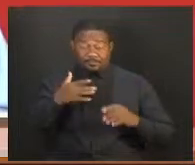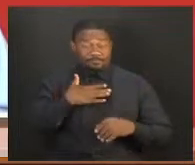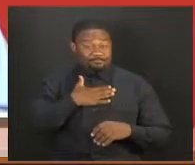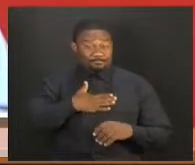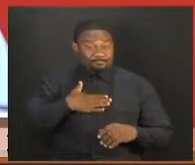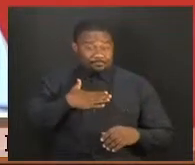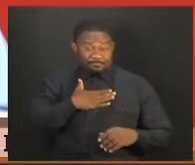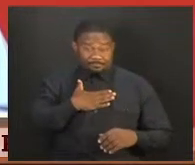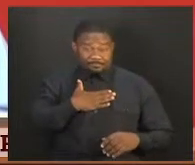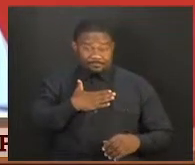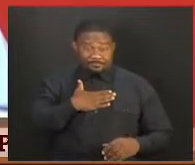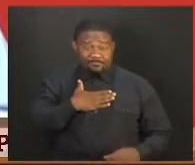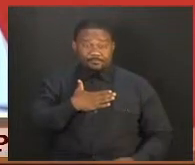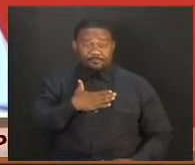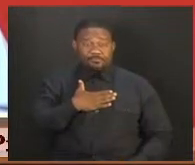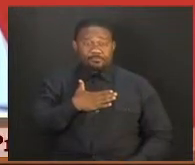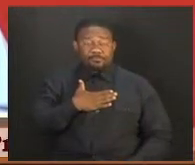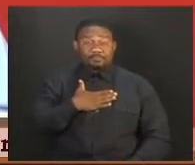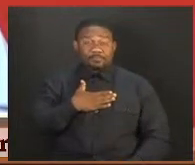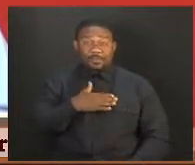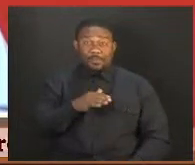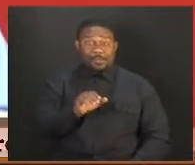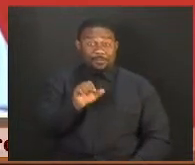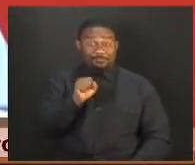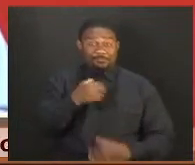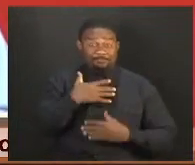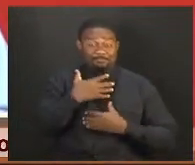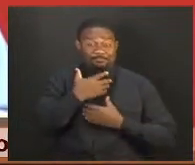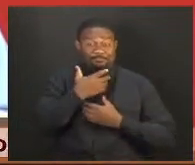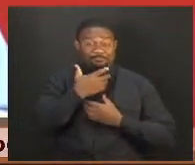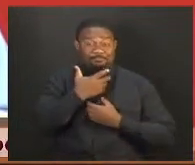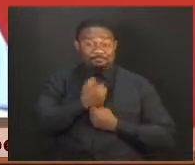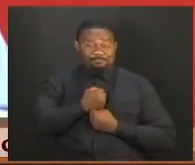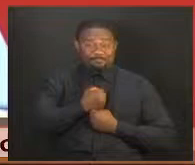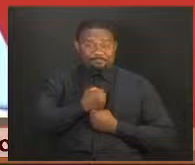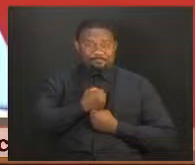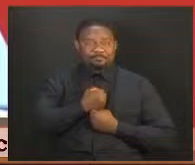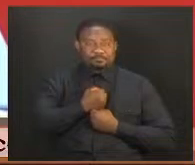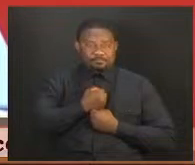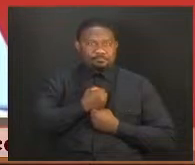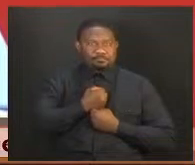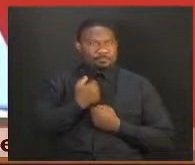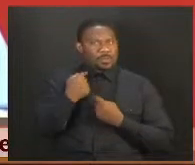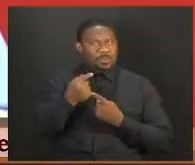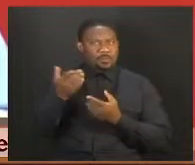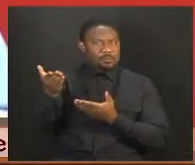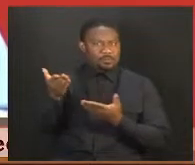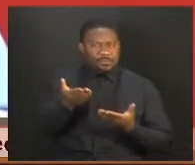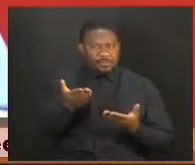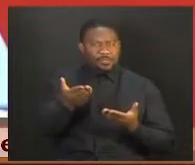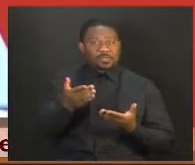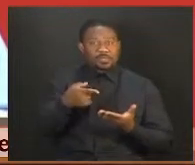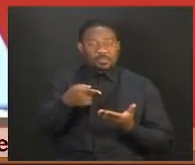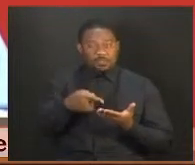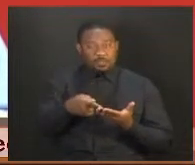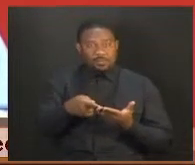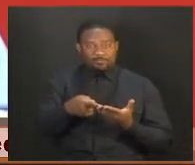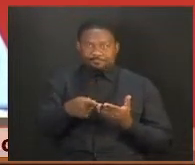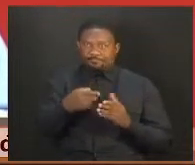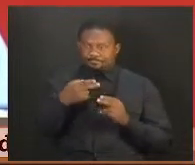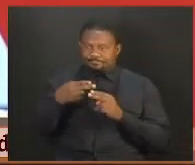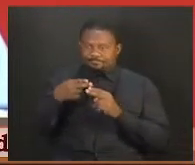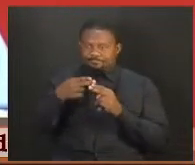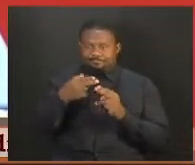members, hold your peace until they resubmit the proper composition to the